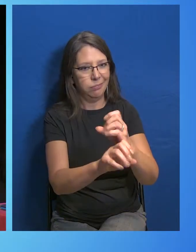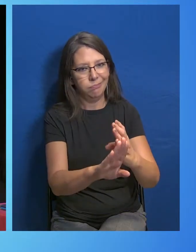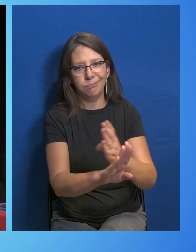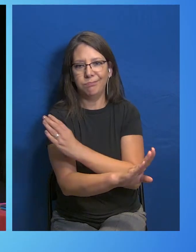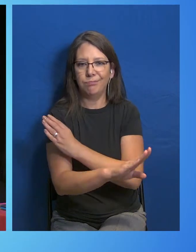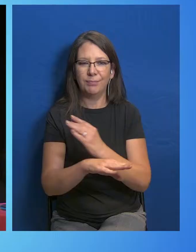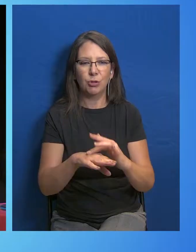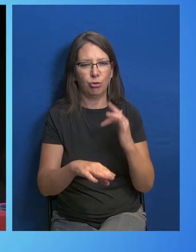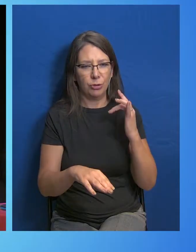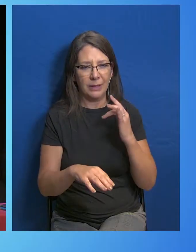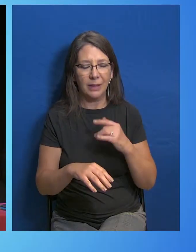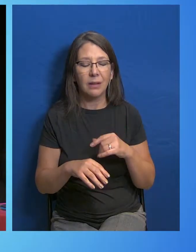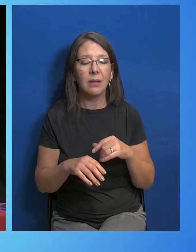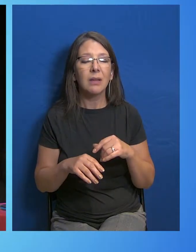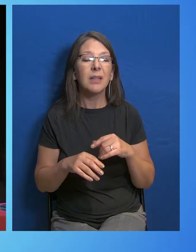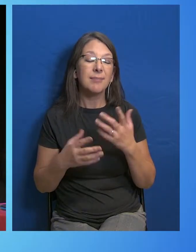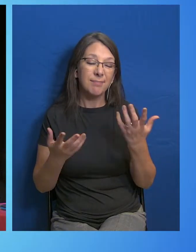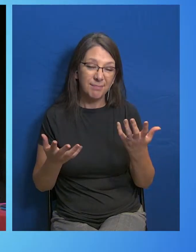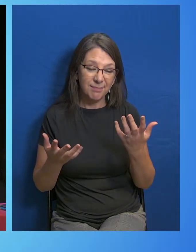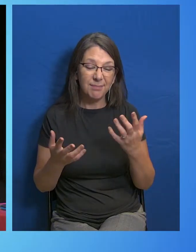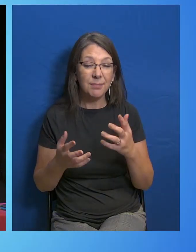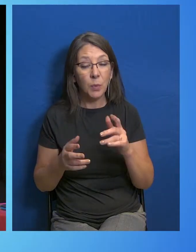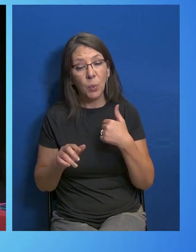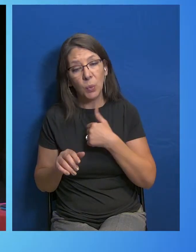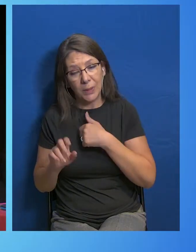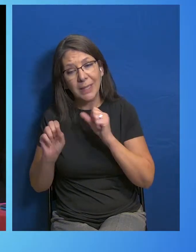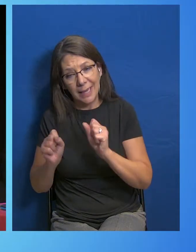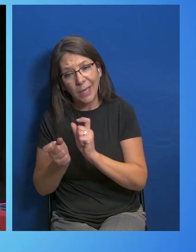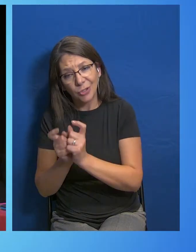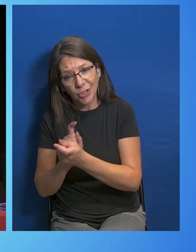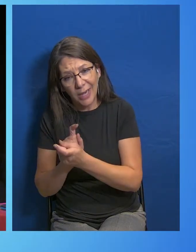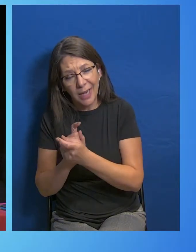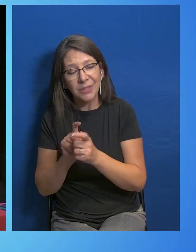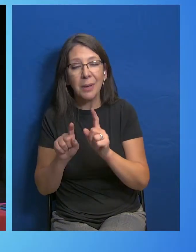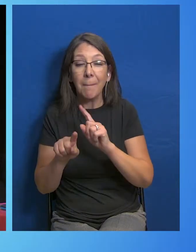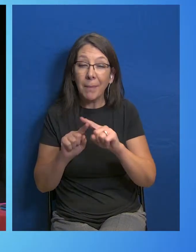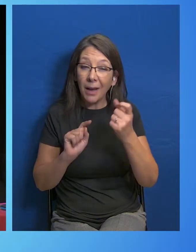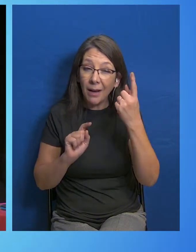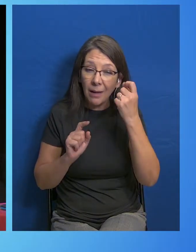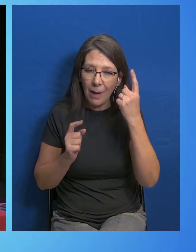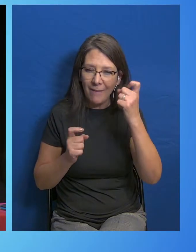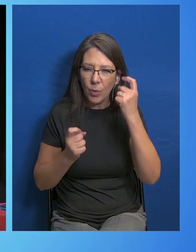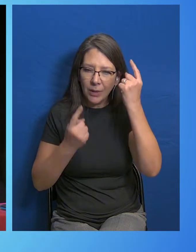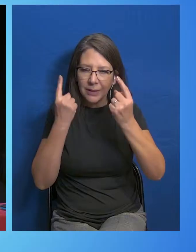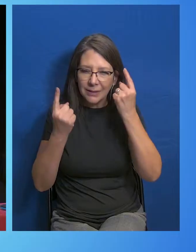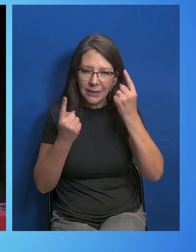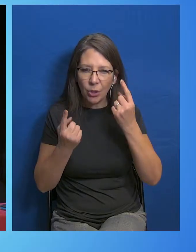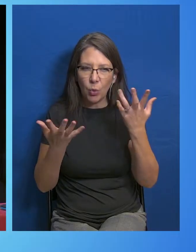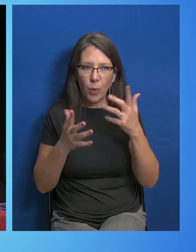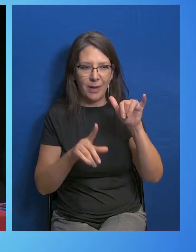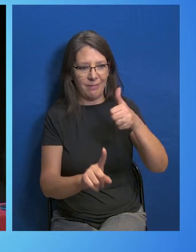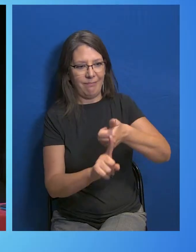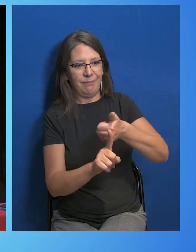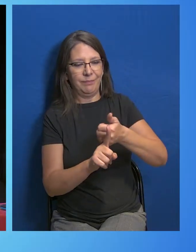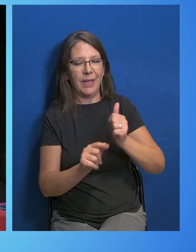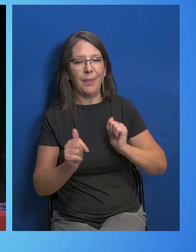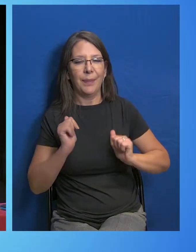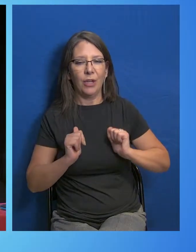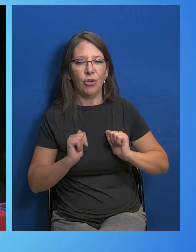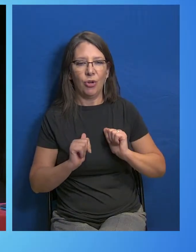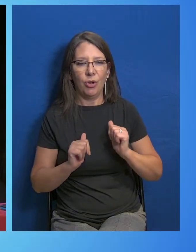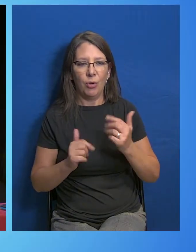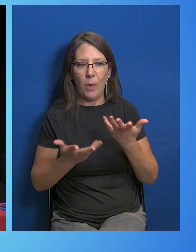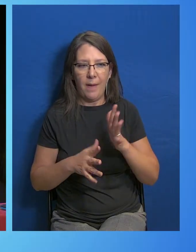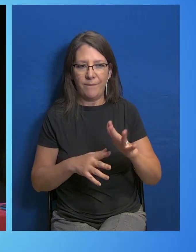we might also need to change locations depending on theater availability. This is Board Member Bove. Thank you,